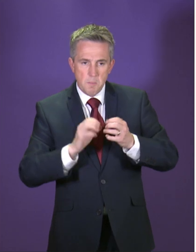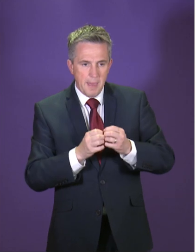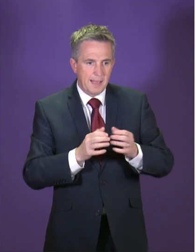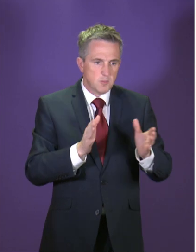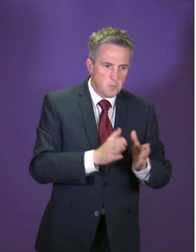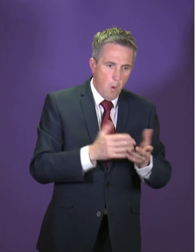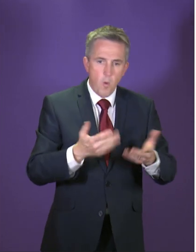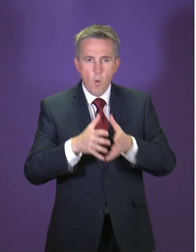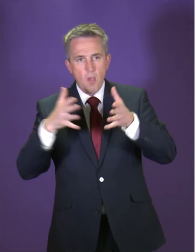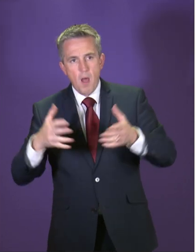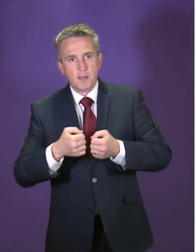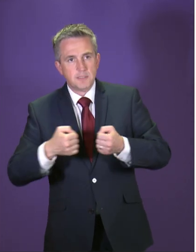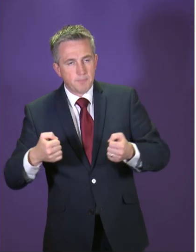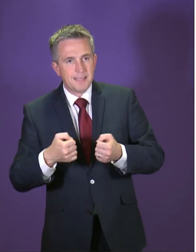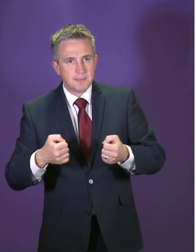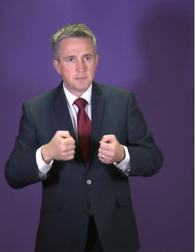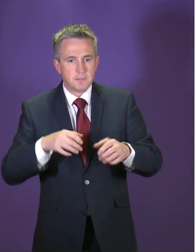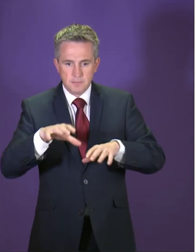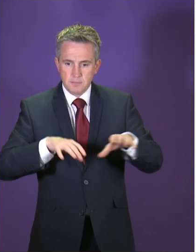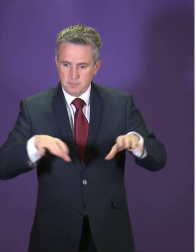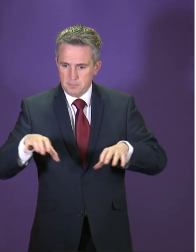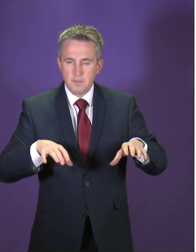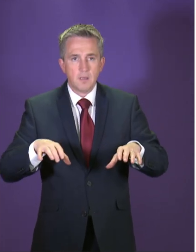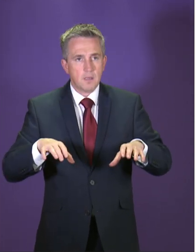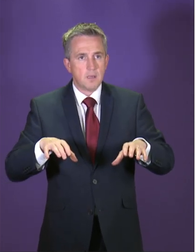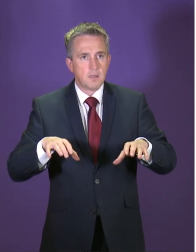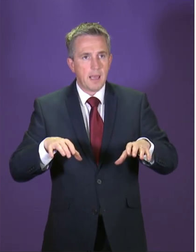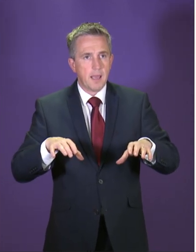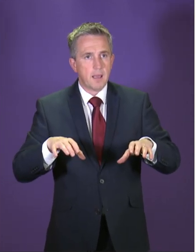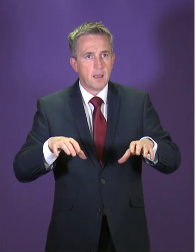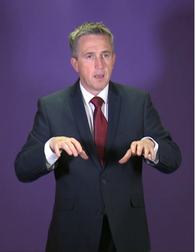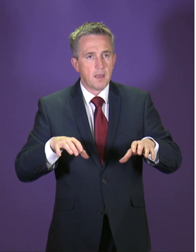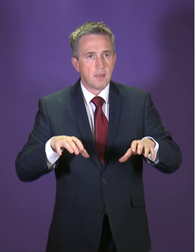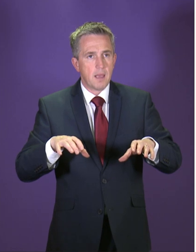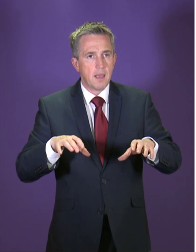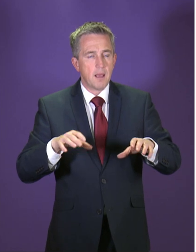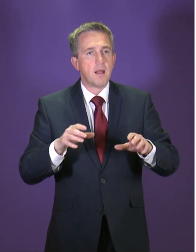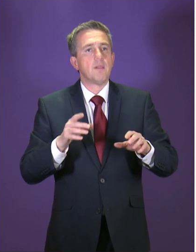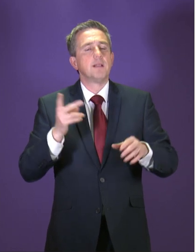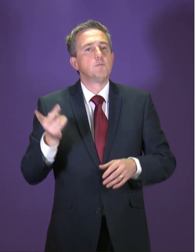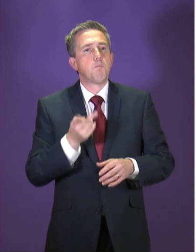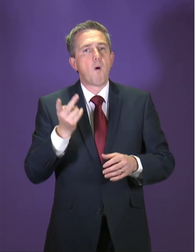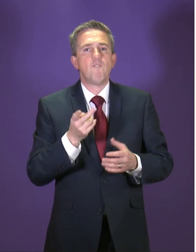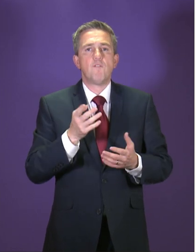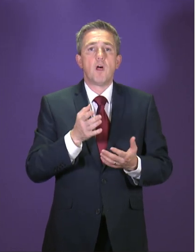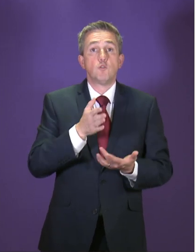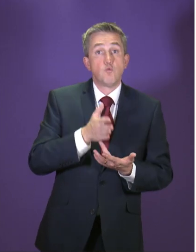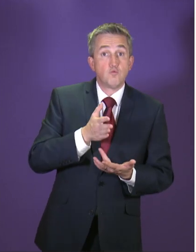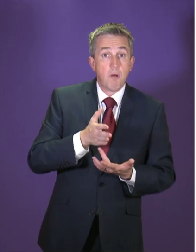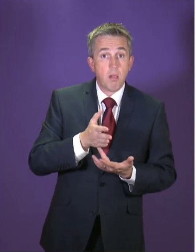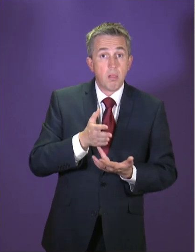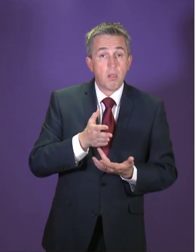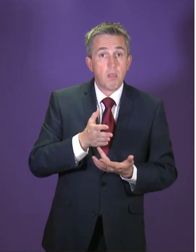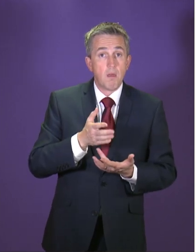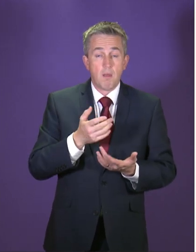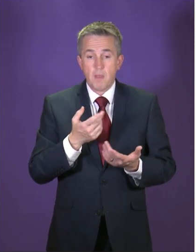space. And if we could make a building that isn't just neutral, because we usually think of this kind